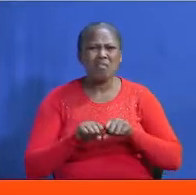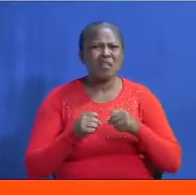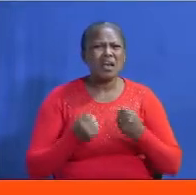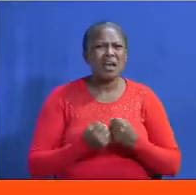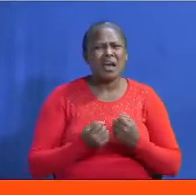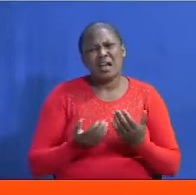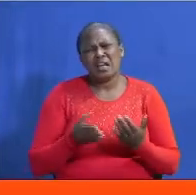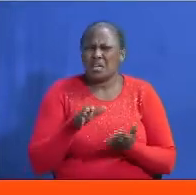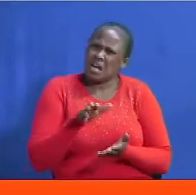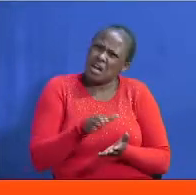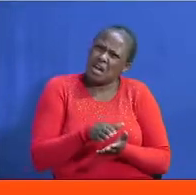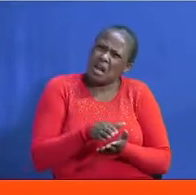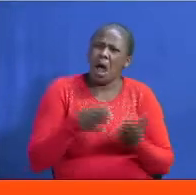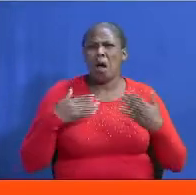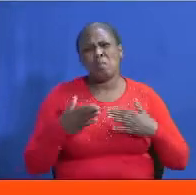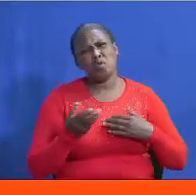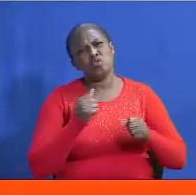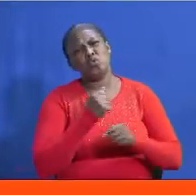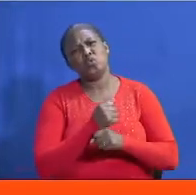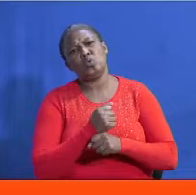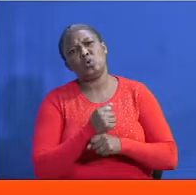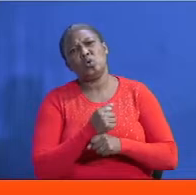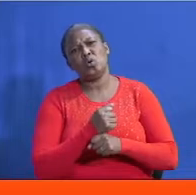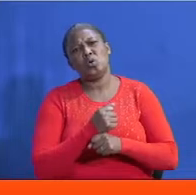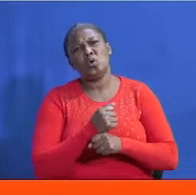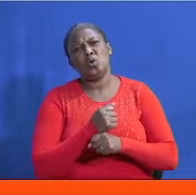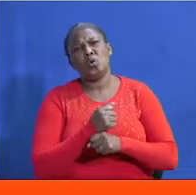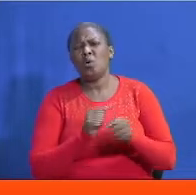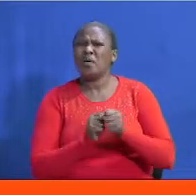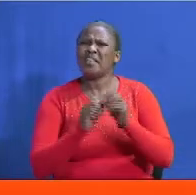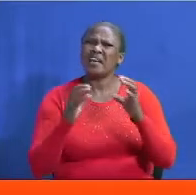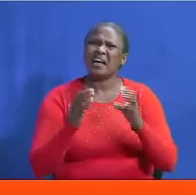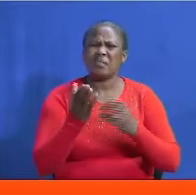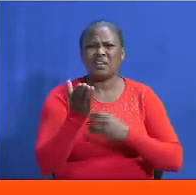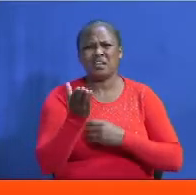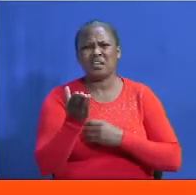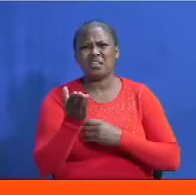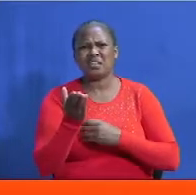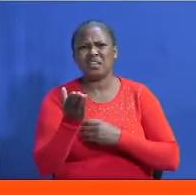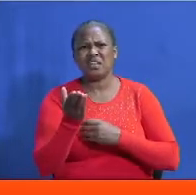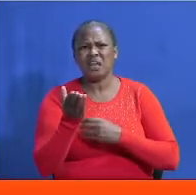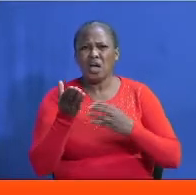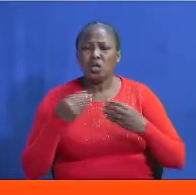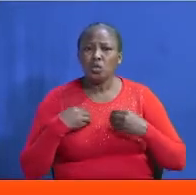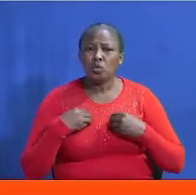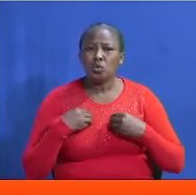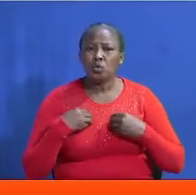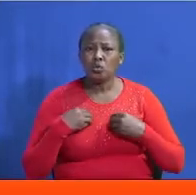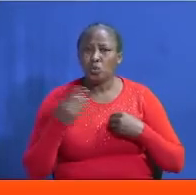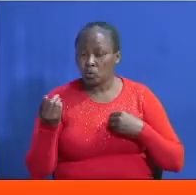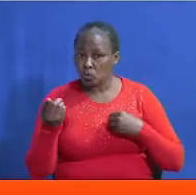narrowing down to what you people are doing in your company, because you're coming up with technology